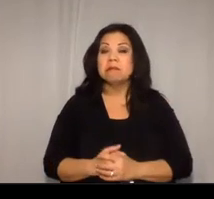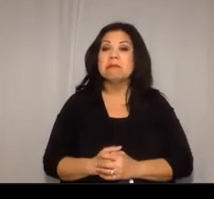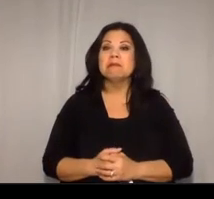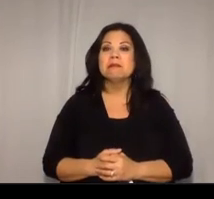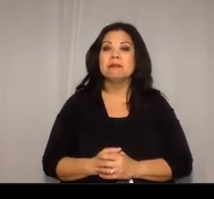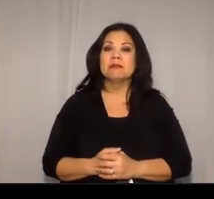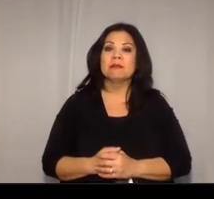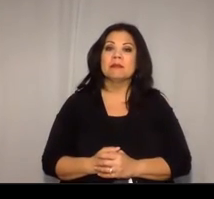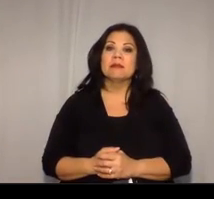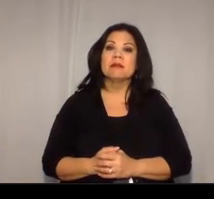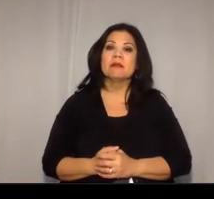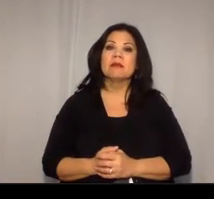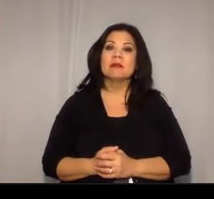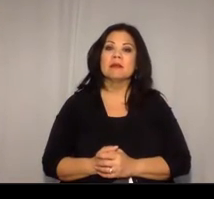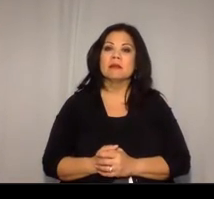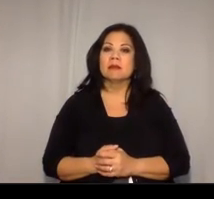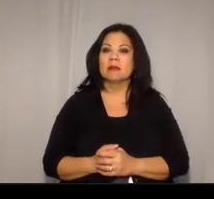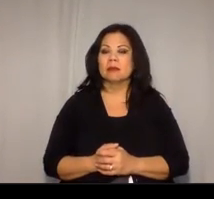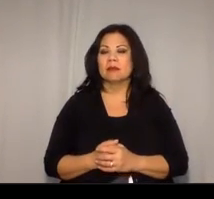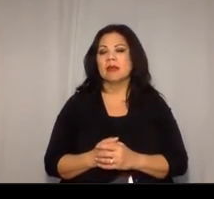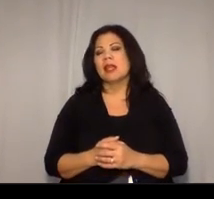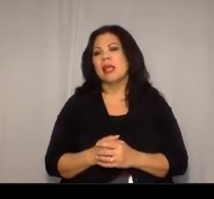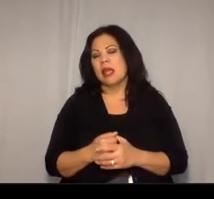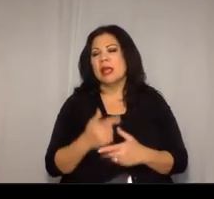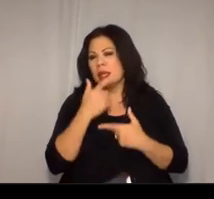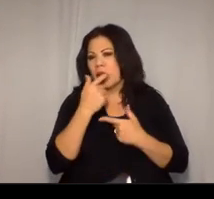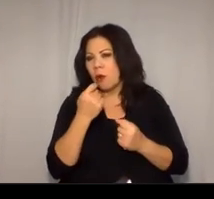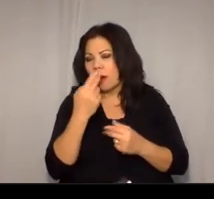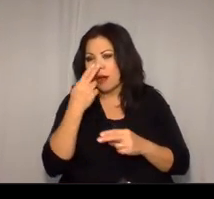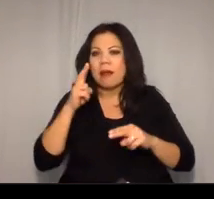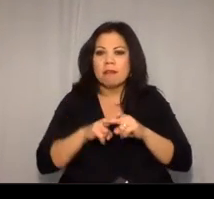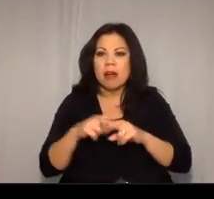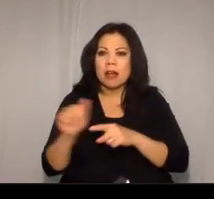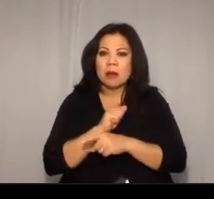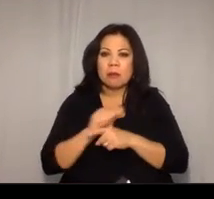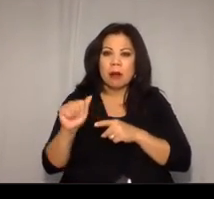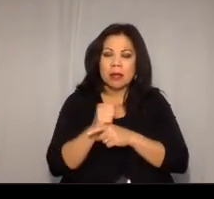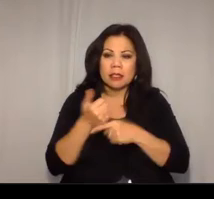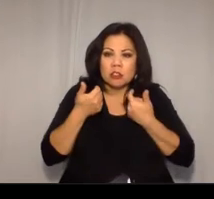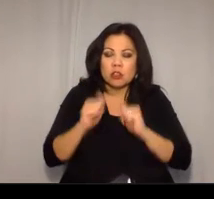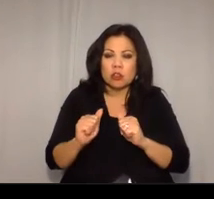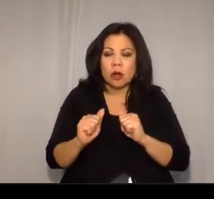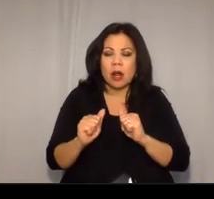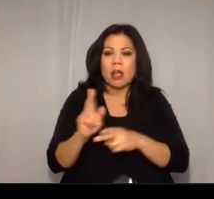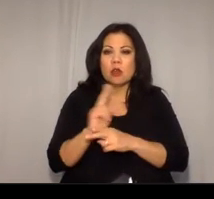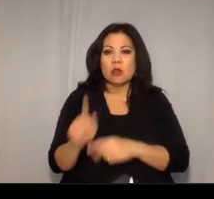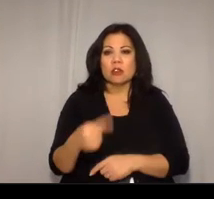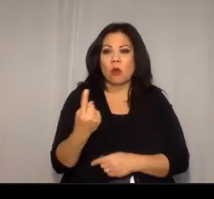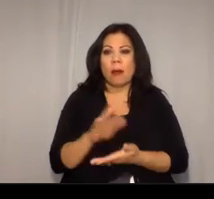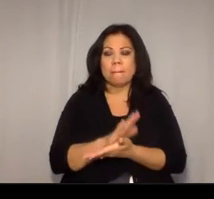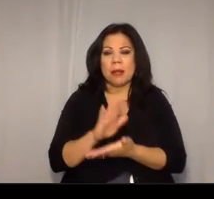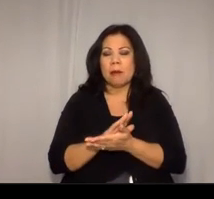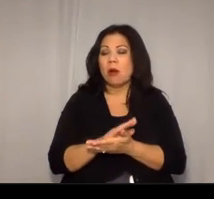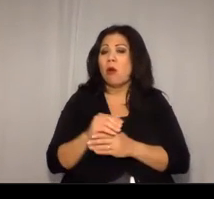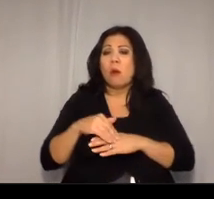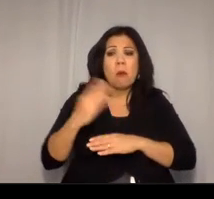pointy. It's an interesting and fun practice, parents, for kids to try to do this with 1 piece of paper, more than 1 piece of